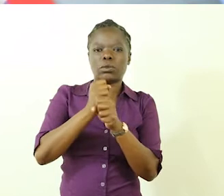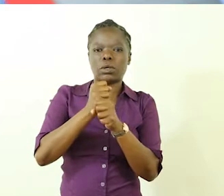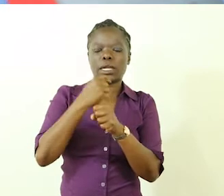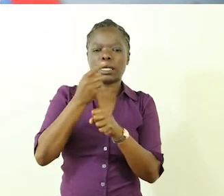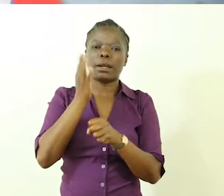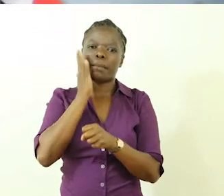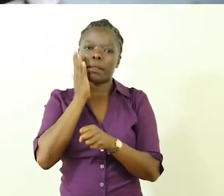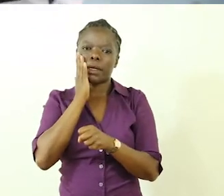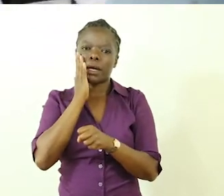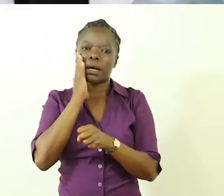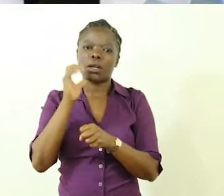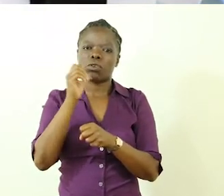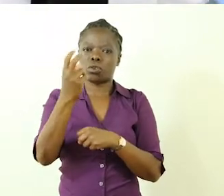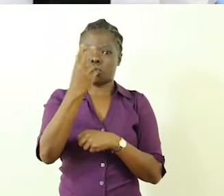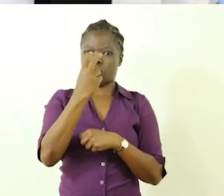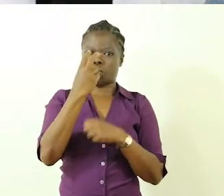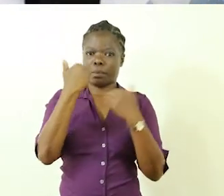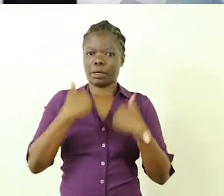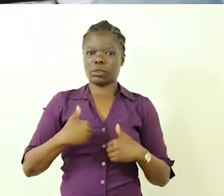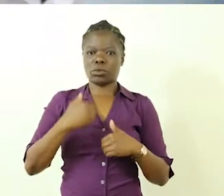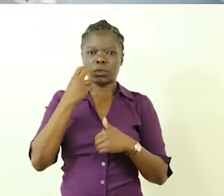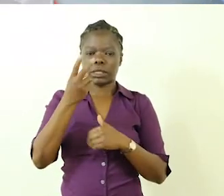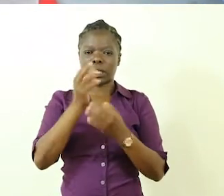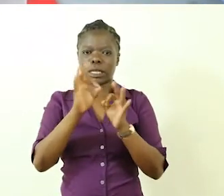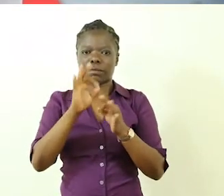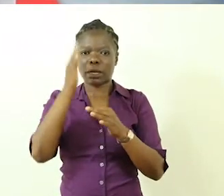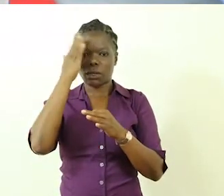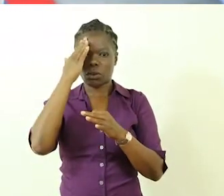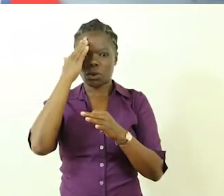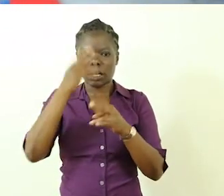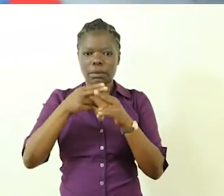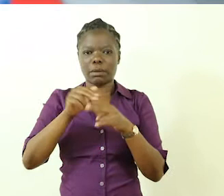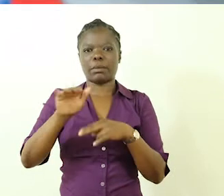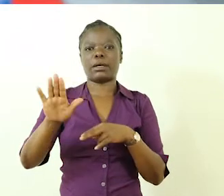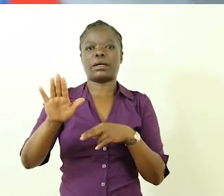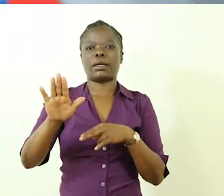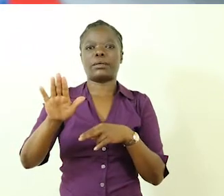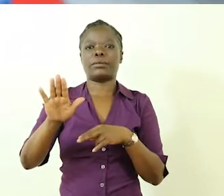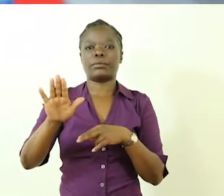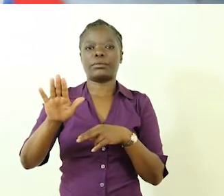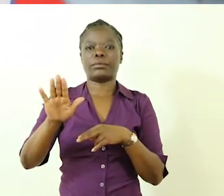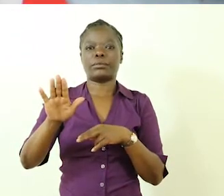mother to make Geoffrey not look at me so that we can know if Geoffrey can recognize his name.